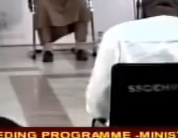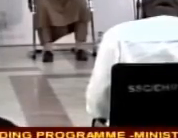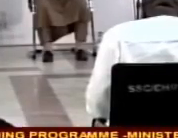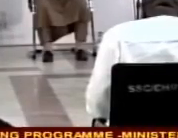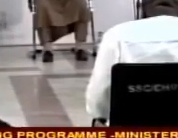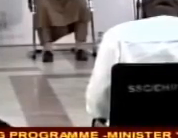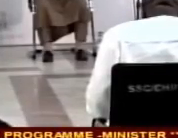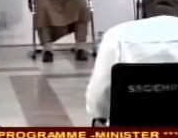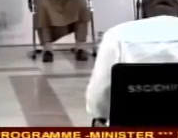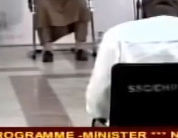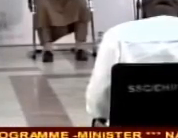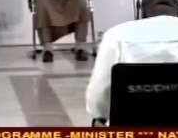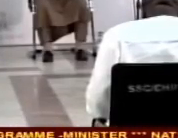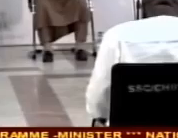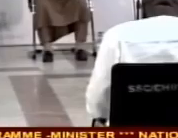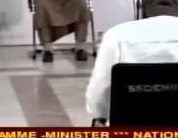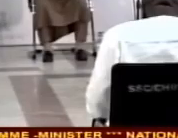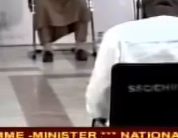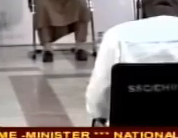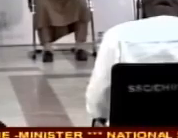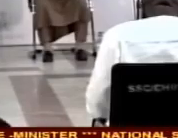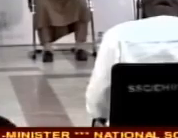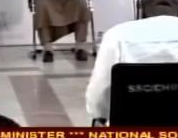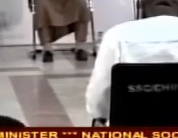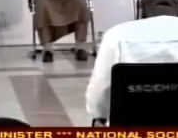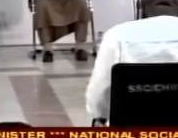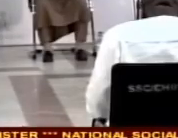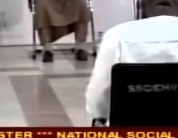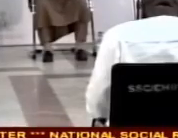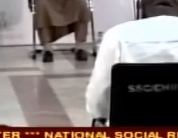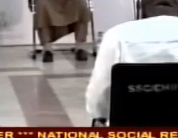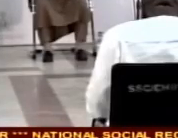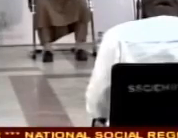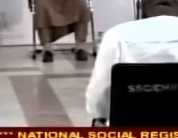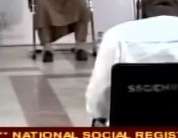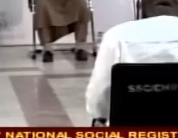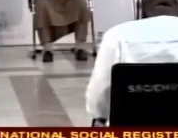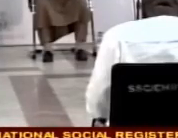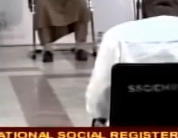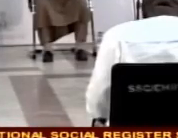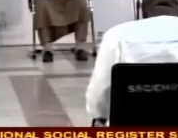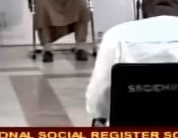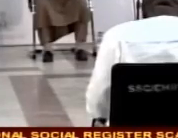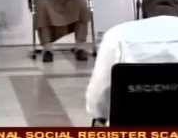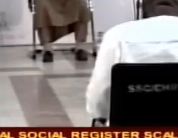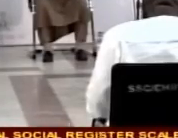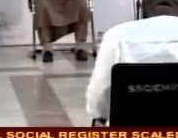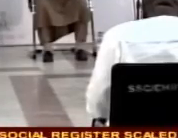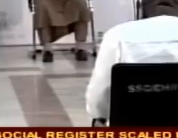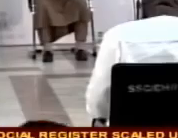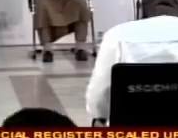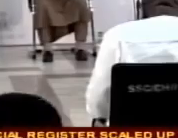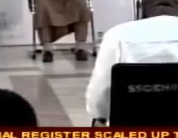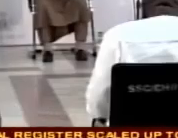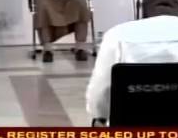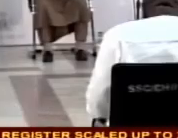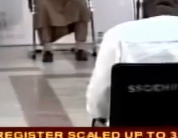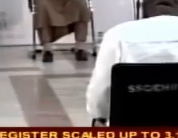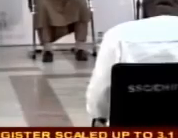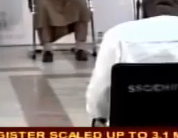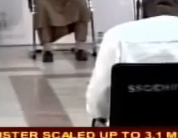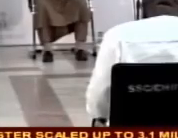Culture, Honorable Minister of Foreign Affairs, Honorable Minister of State Education, and